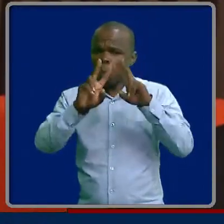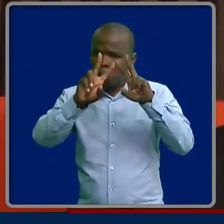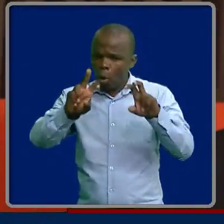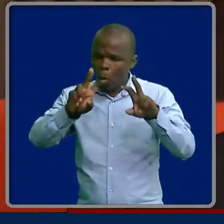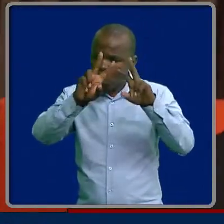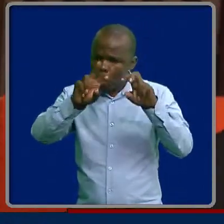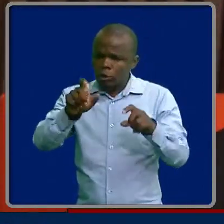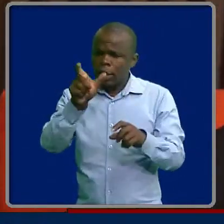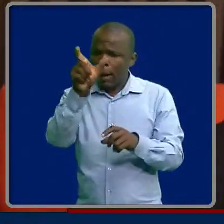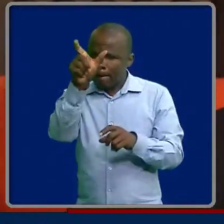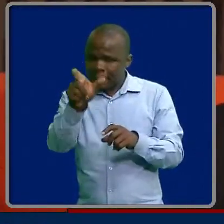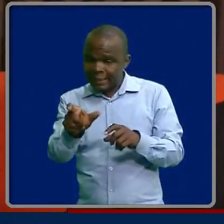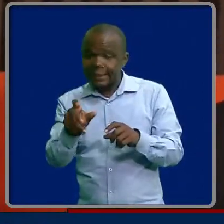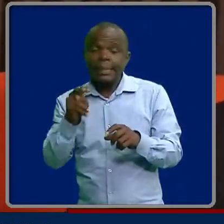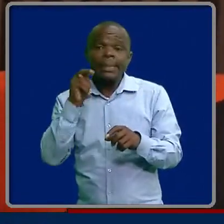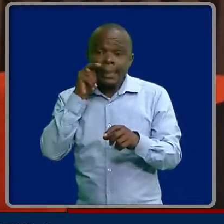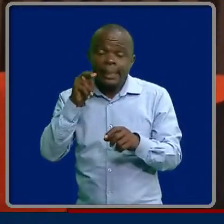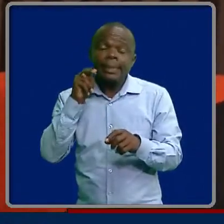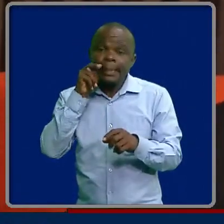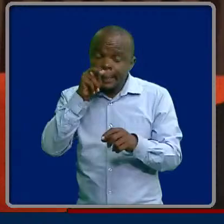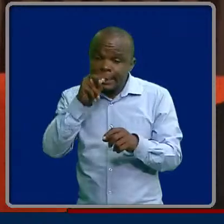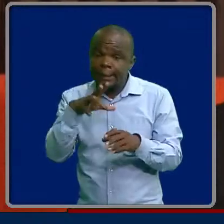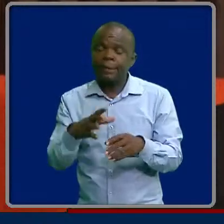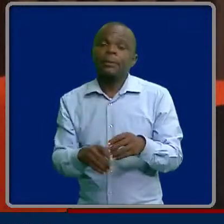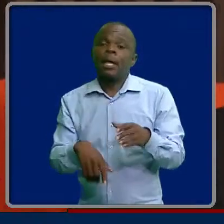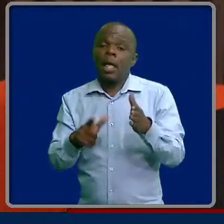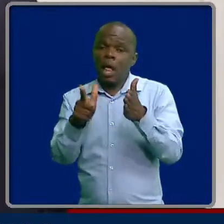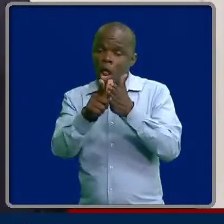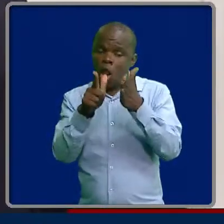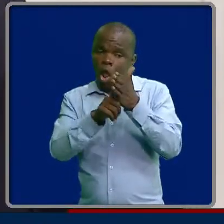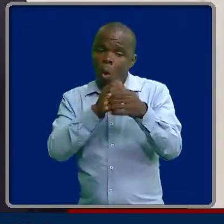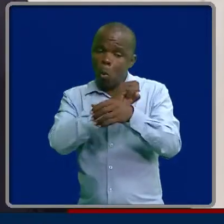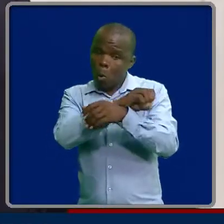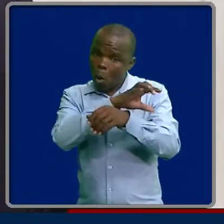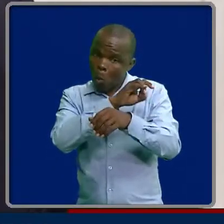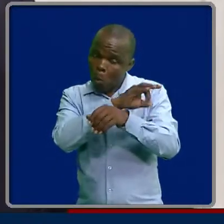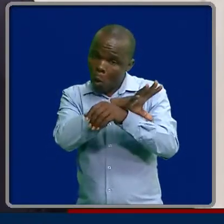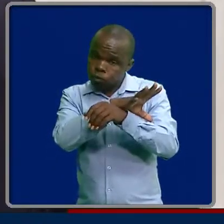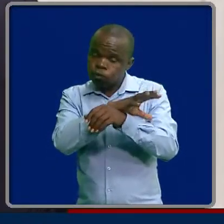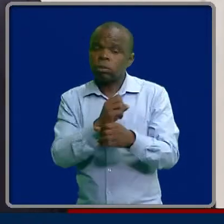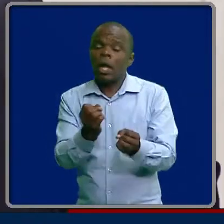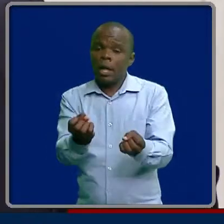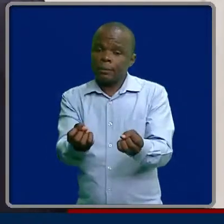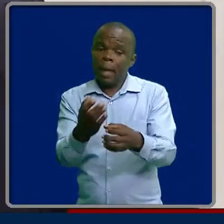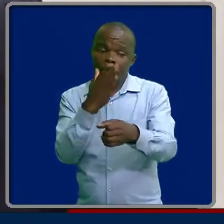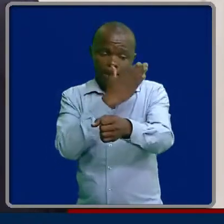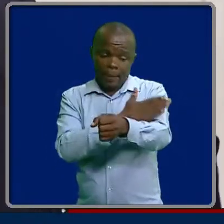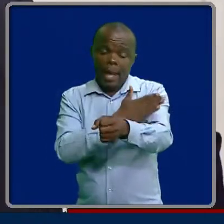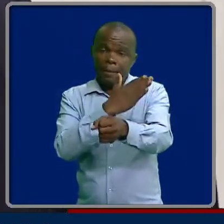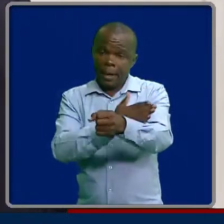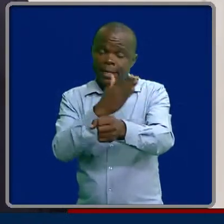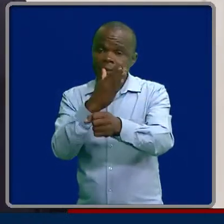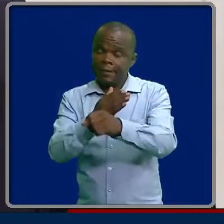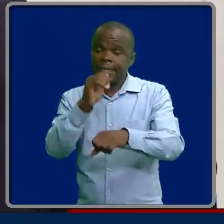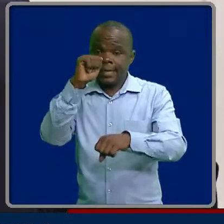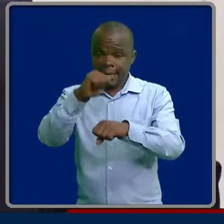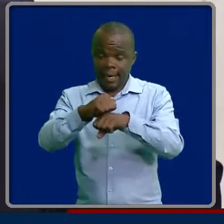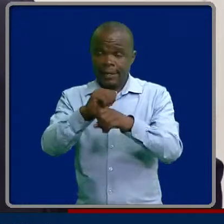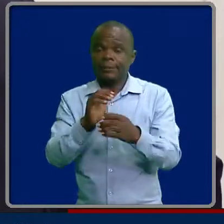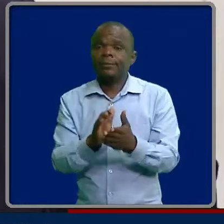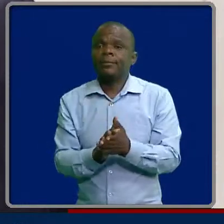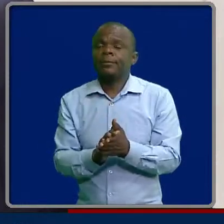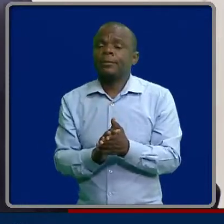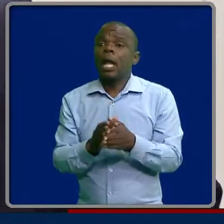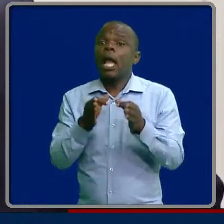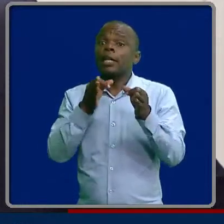benefit. Mavuso says that references such as chiefdoms will be required to verify eligibility.